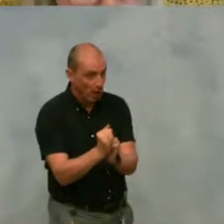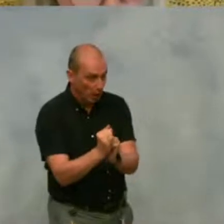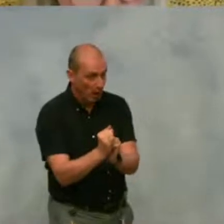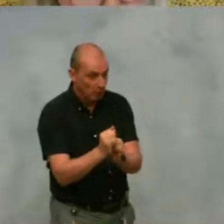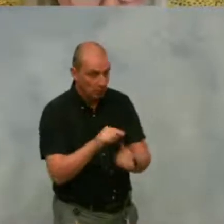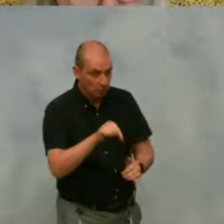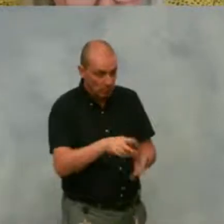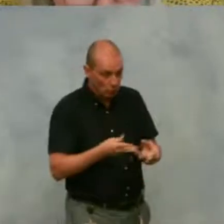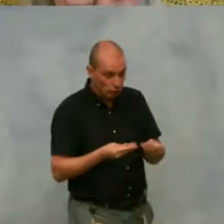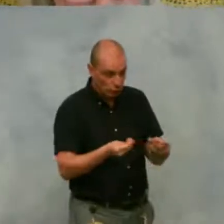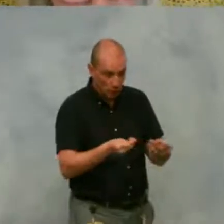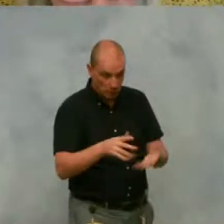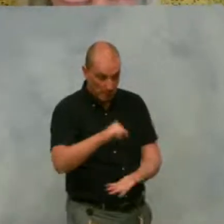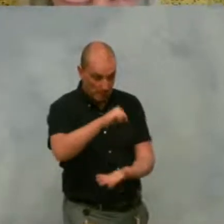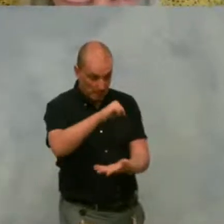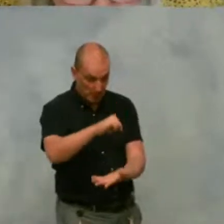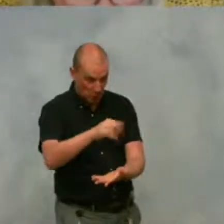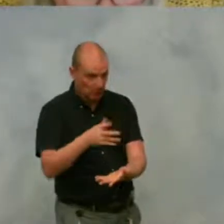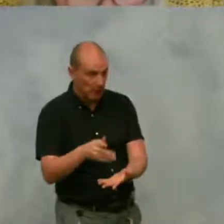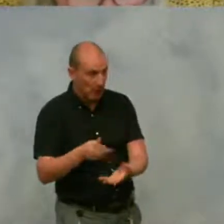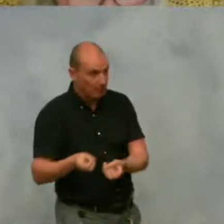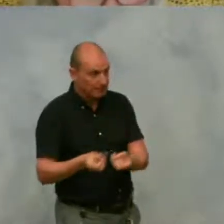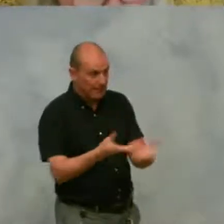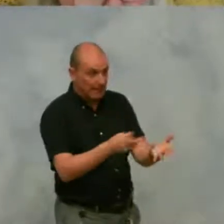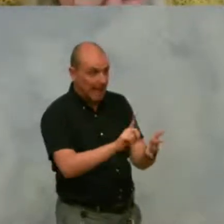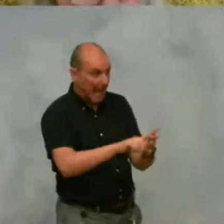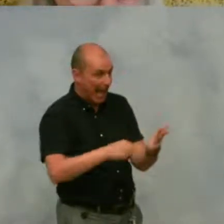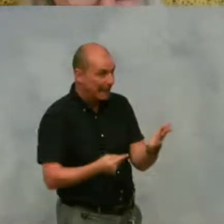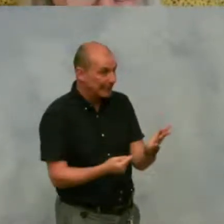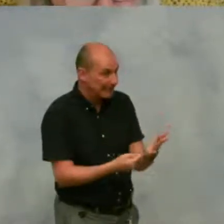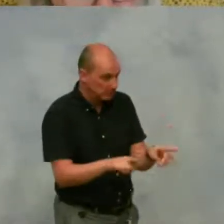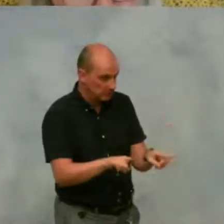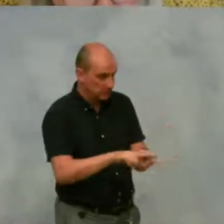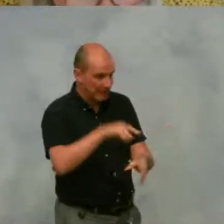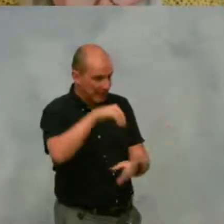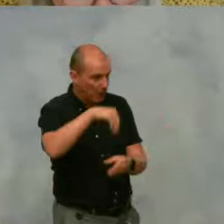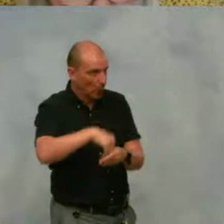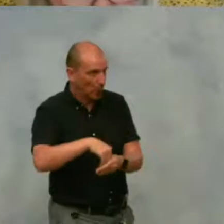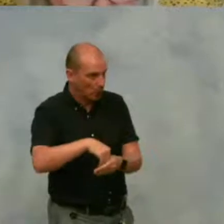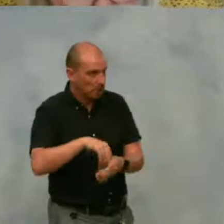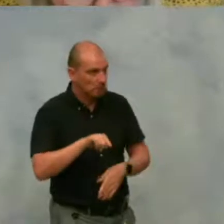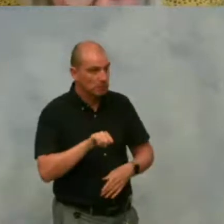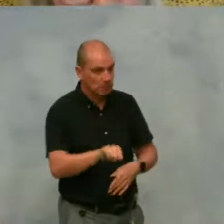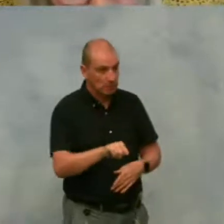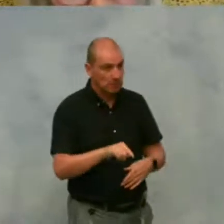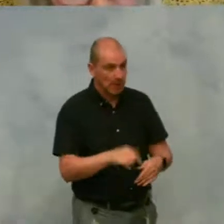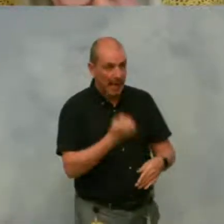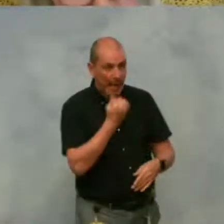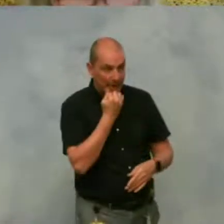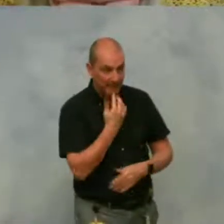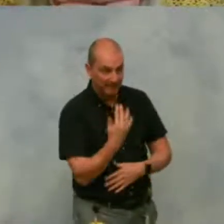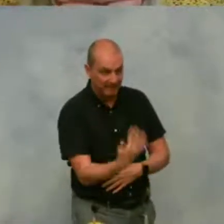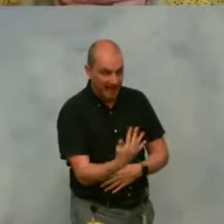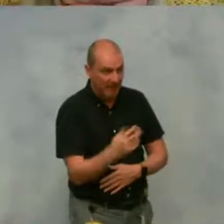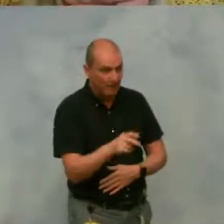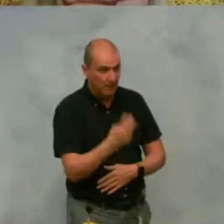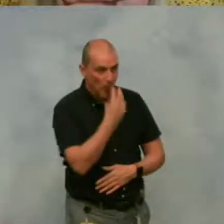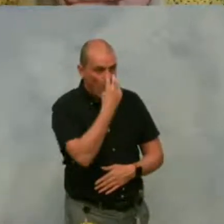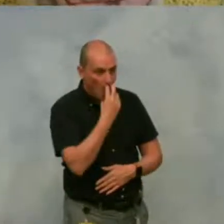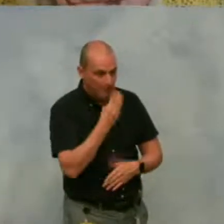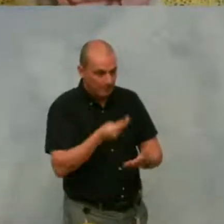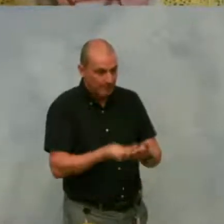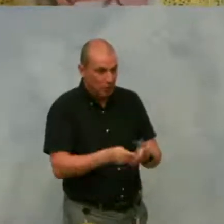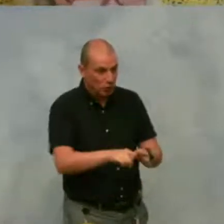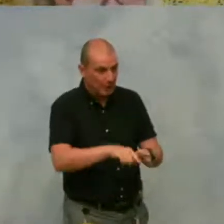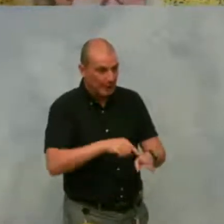capital budget consists of spend on IT projects. This item 5 relates to the old financial year again, to close